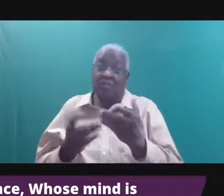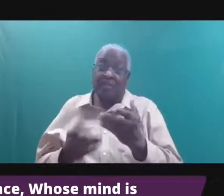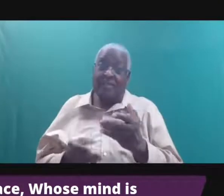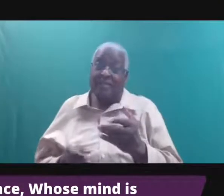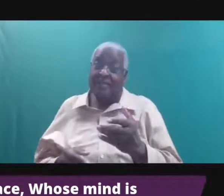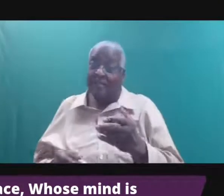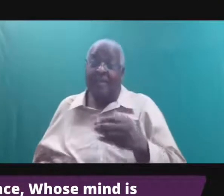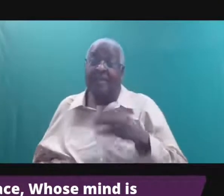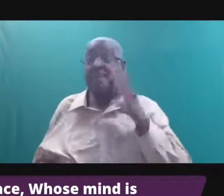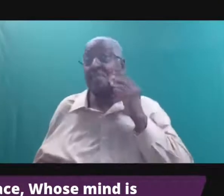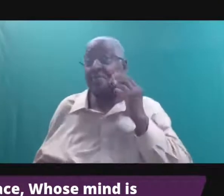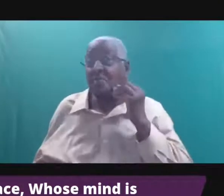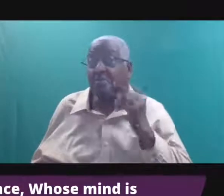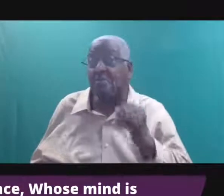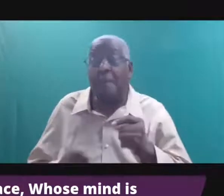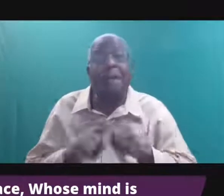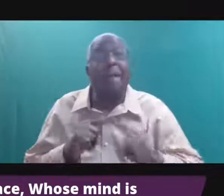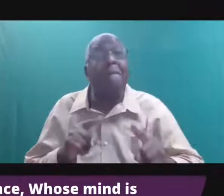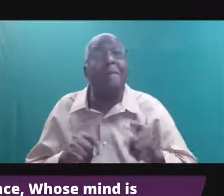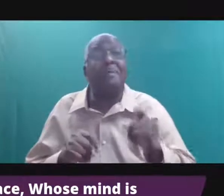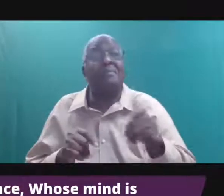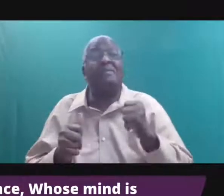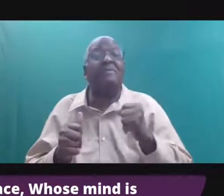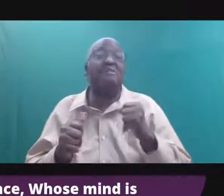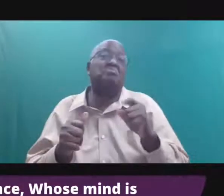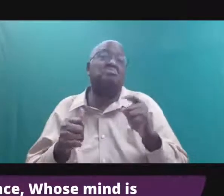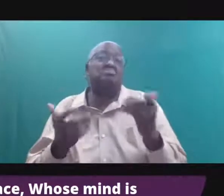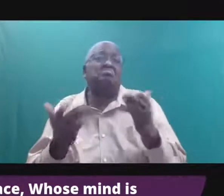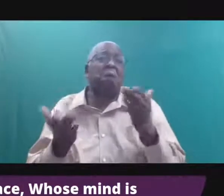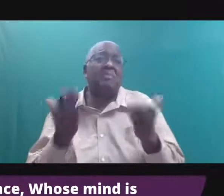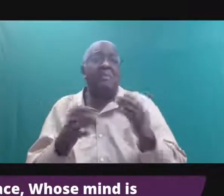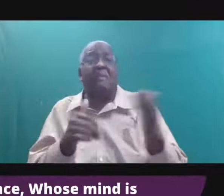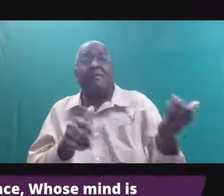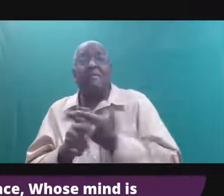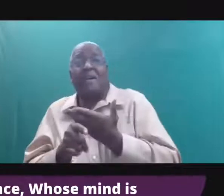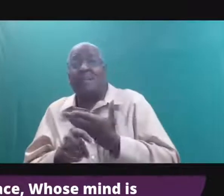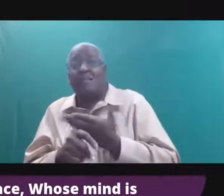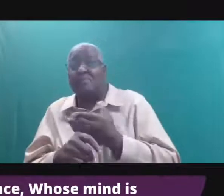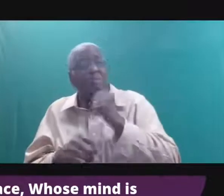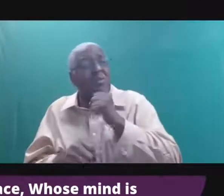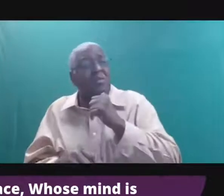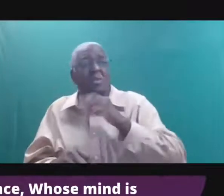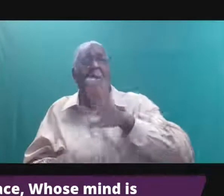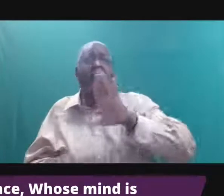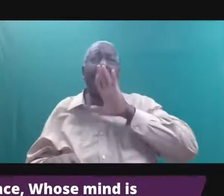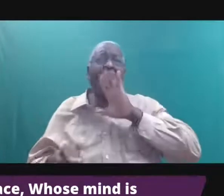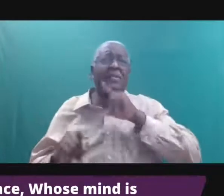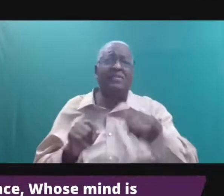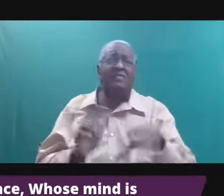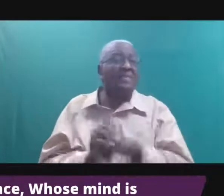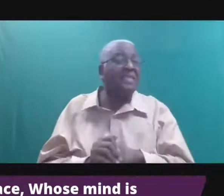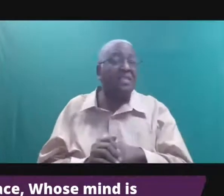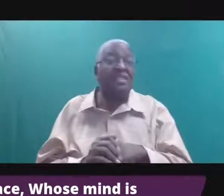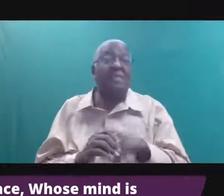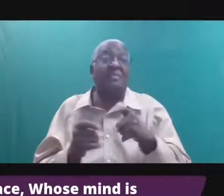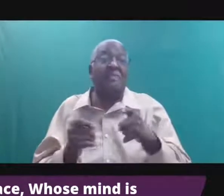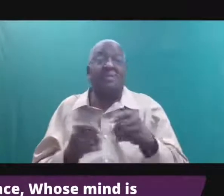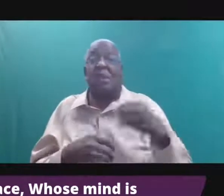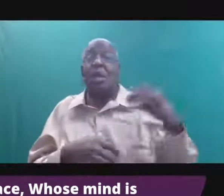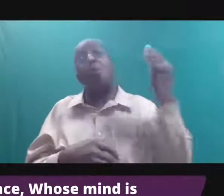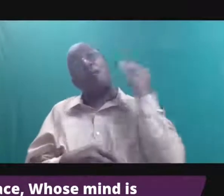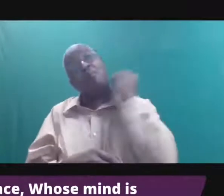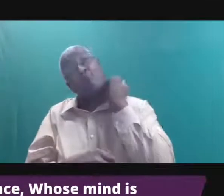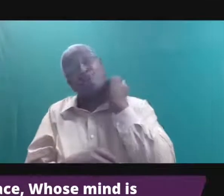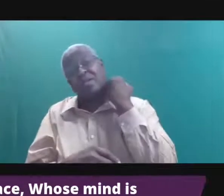in. You may find yourself fired, but it won't bother you. You may find yourself broke, but it won't bother you, because as long as